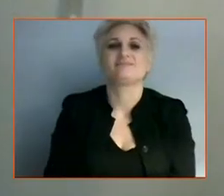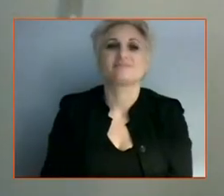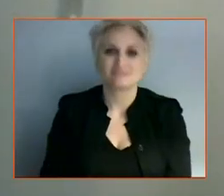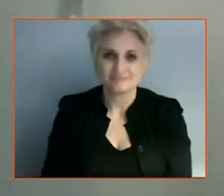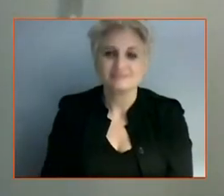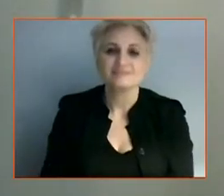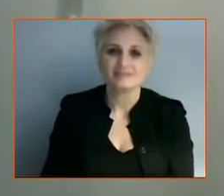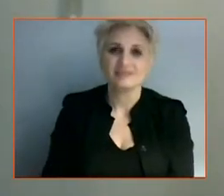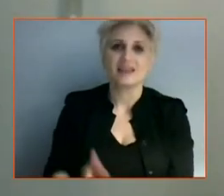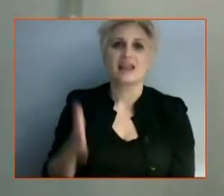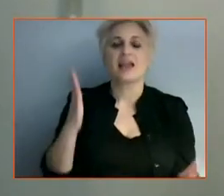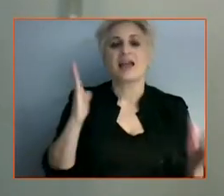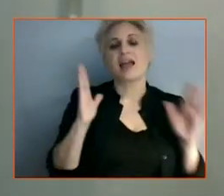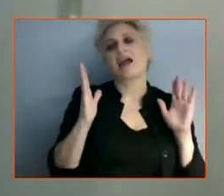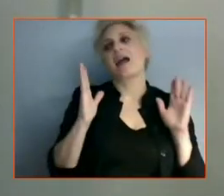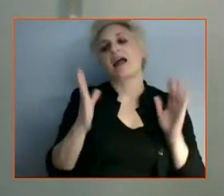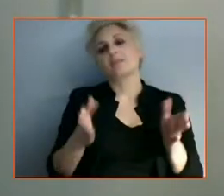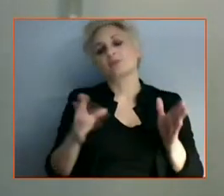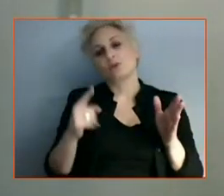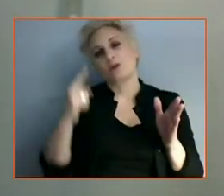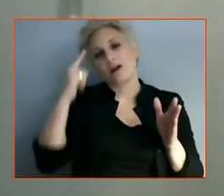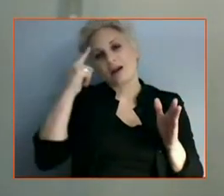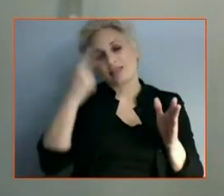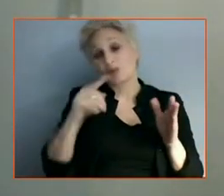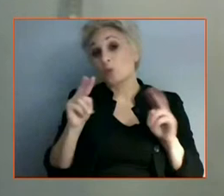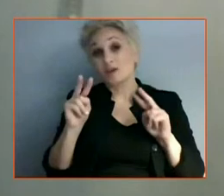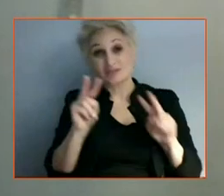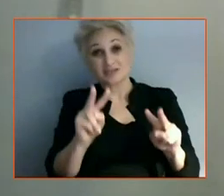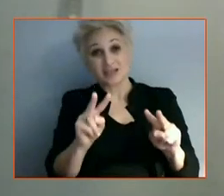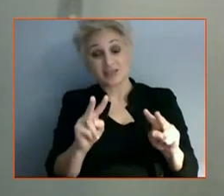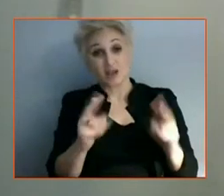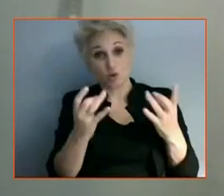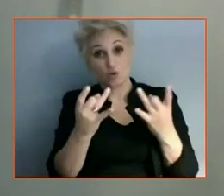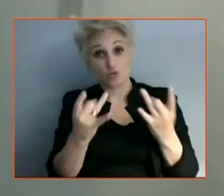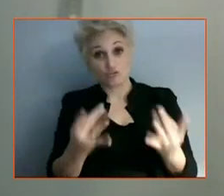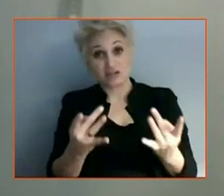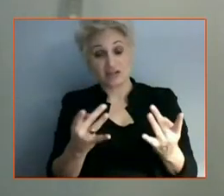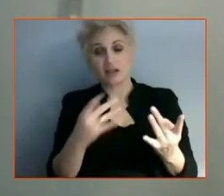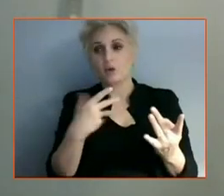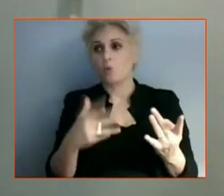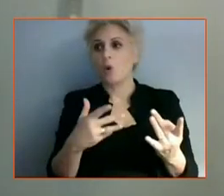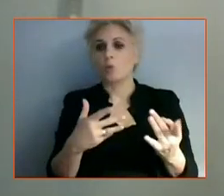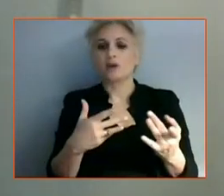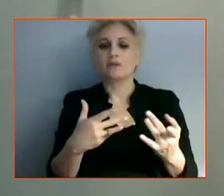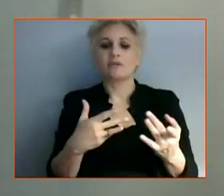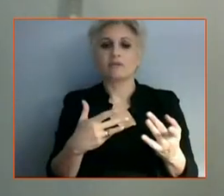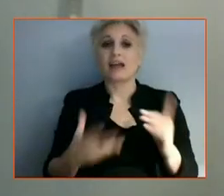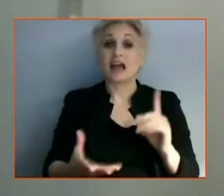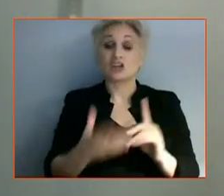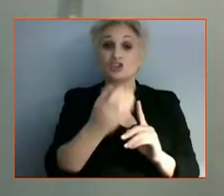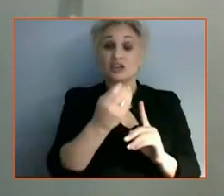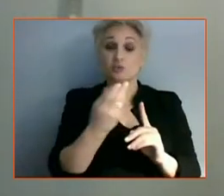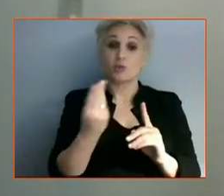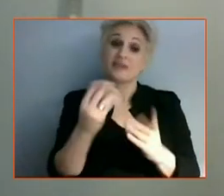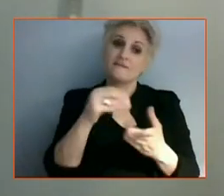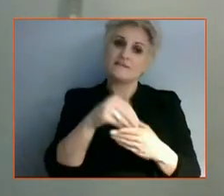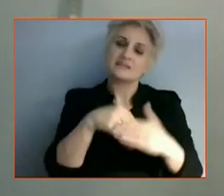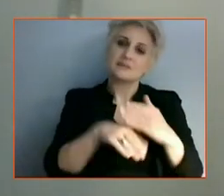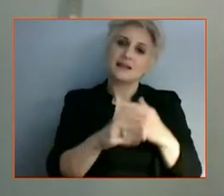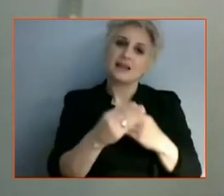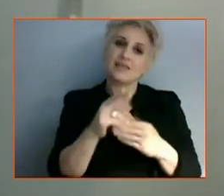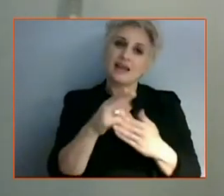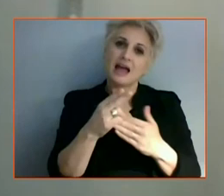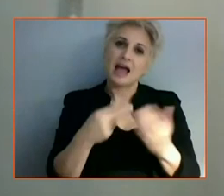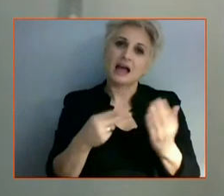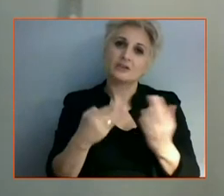already with what we've managed to achieve with the investment in the arts during COVID. I think, you know, as I said,